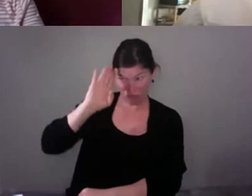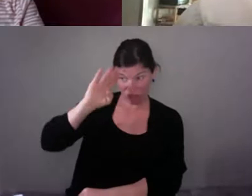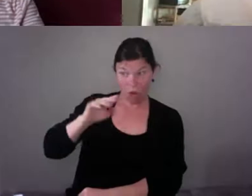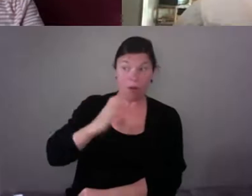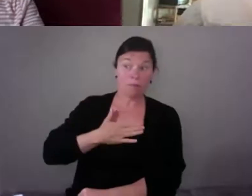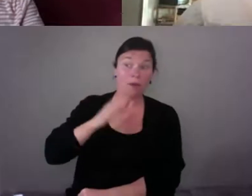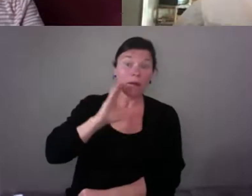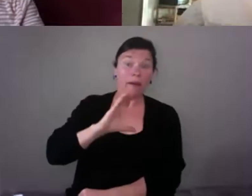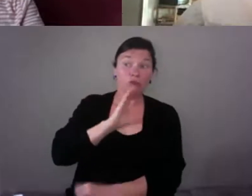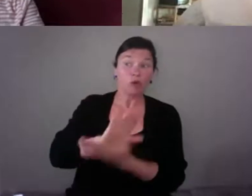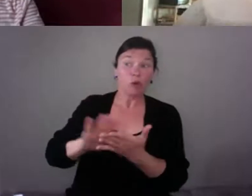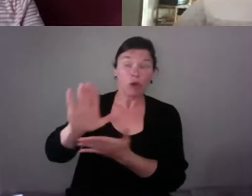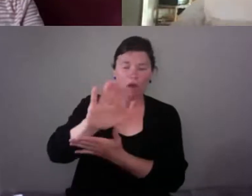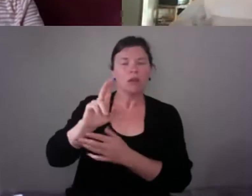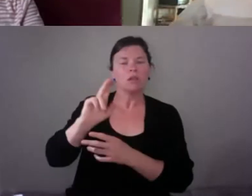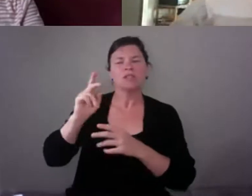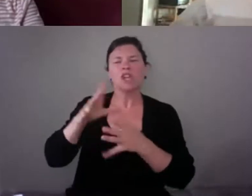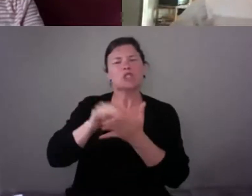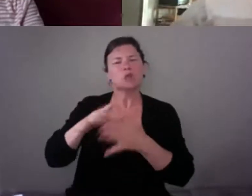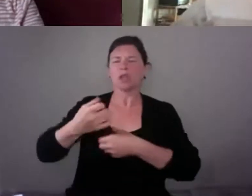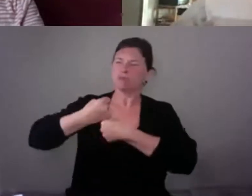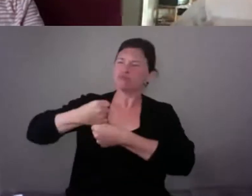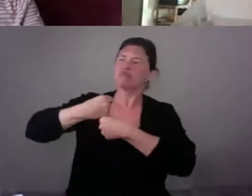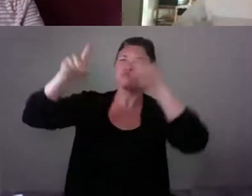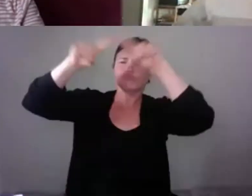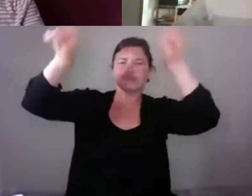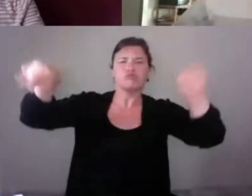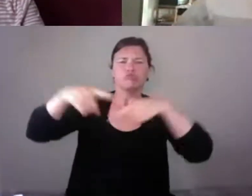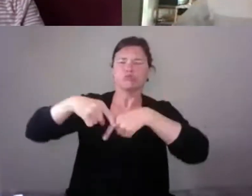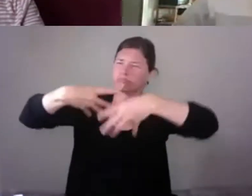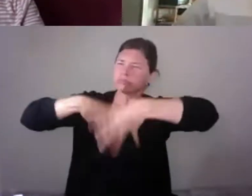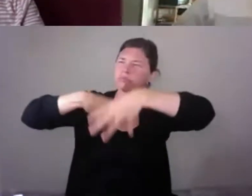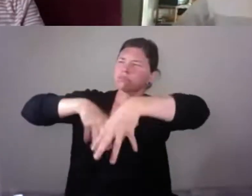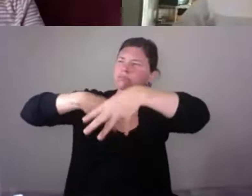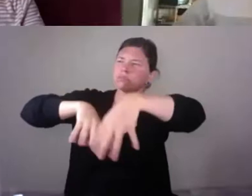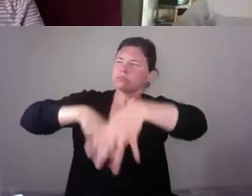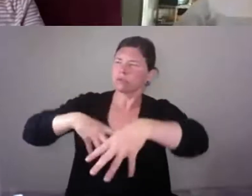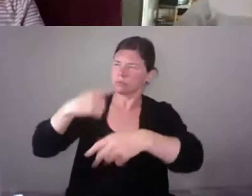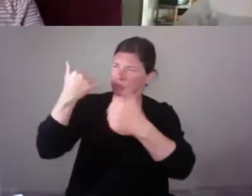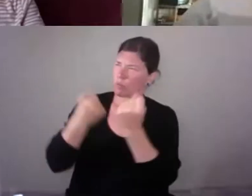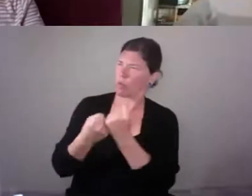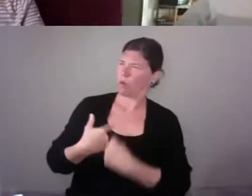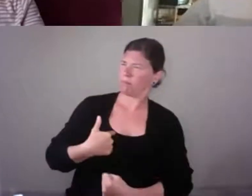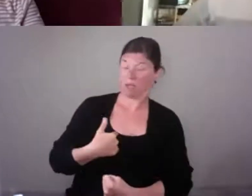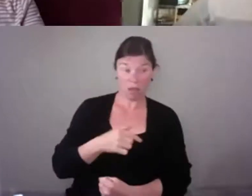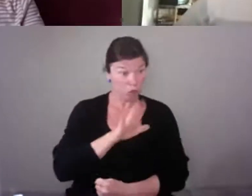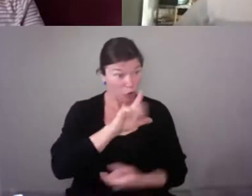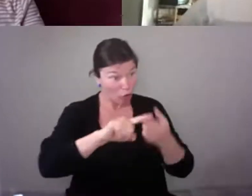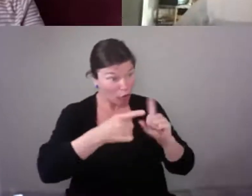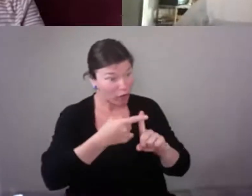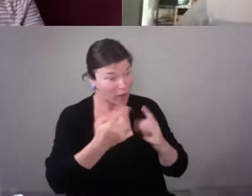cafeteria for me too. Oh, so your friends organized like a protest?